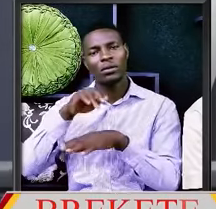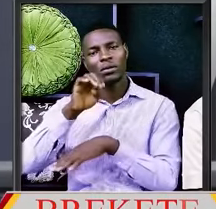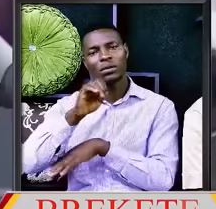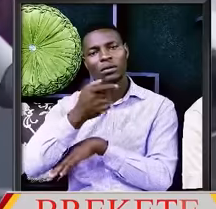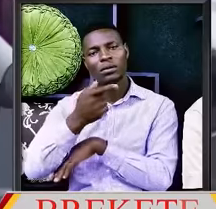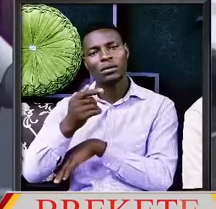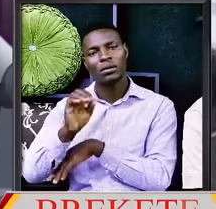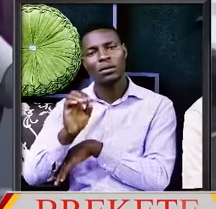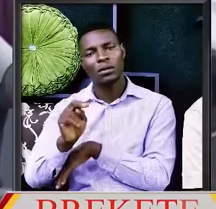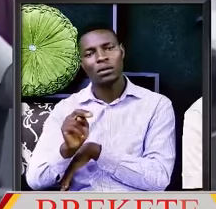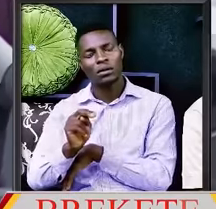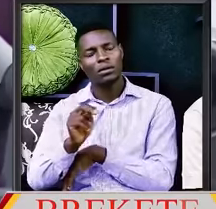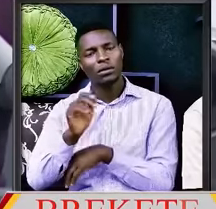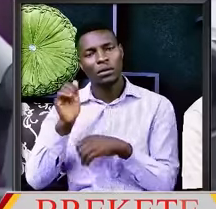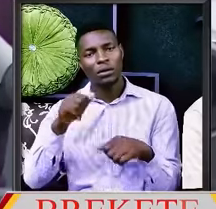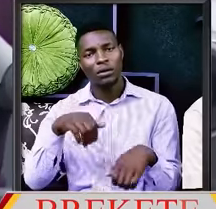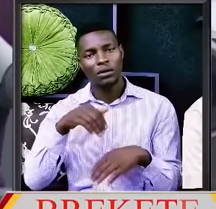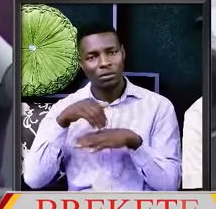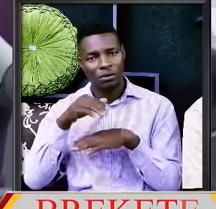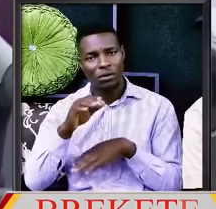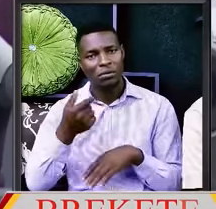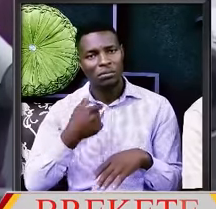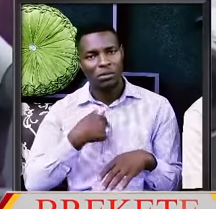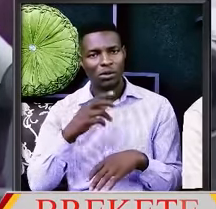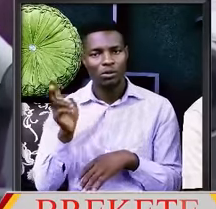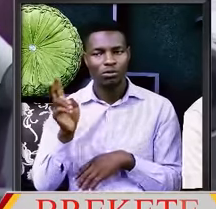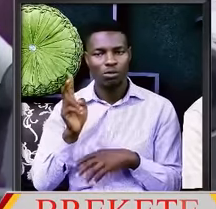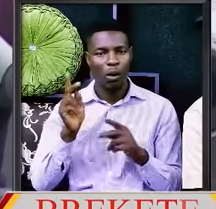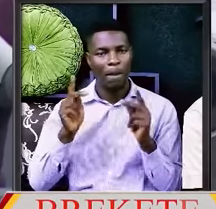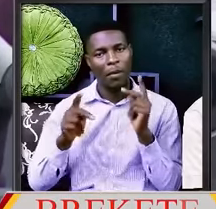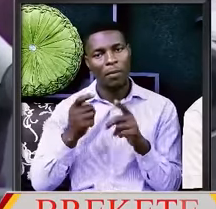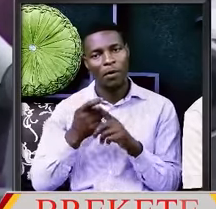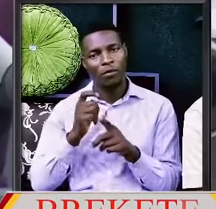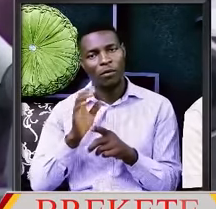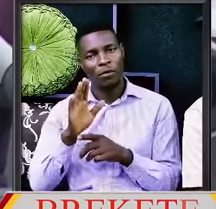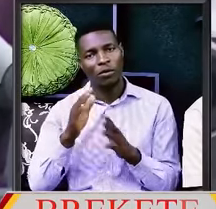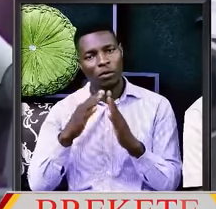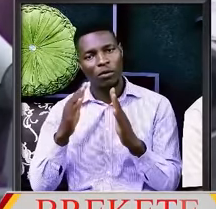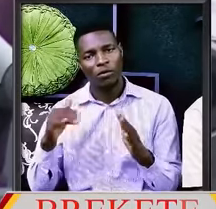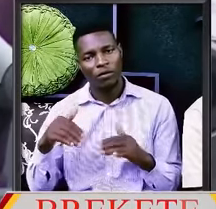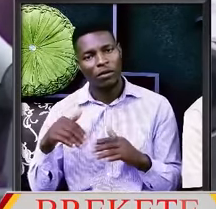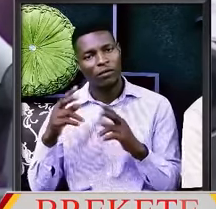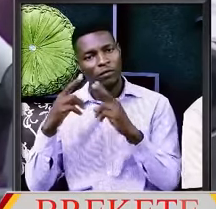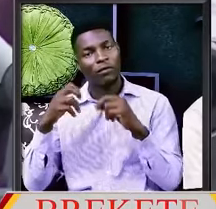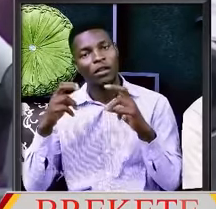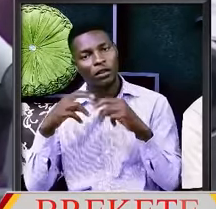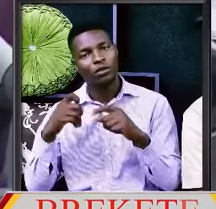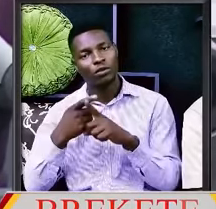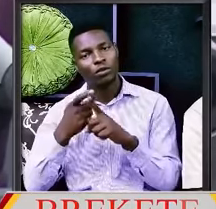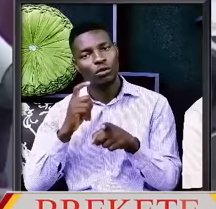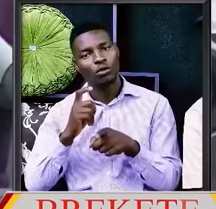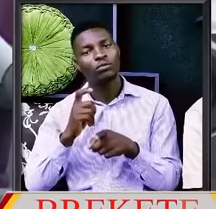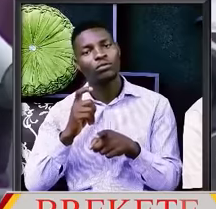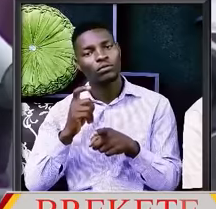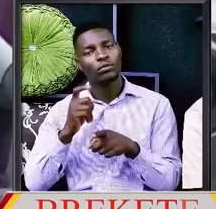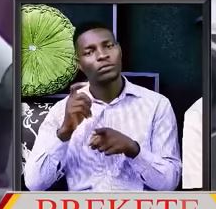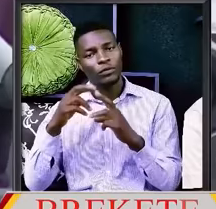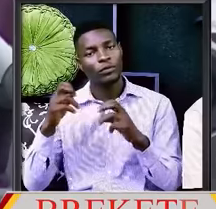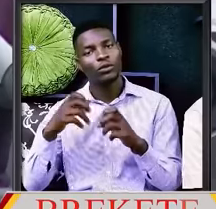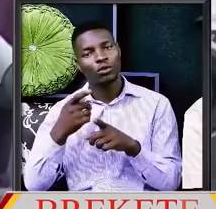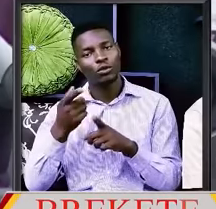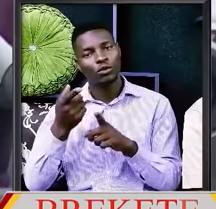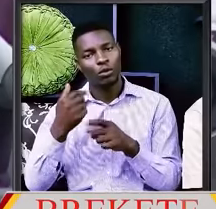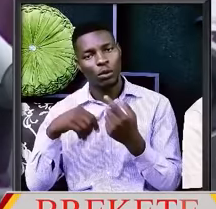Okay. You feel send me two people from your village, may they come tomorrow. Okay, sir. If they